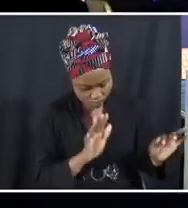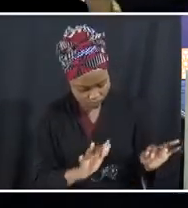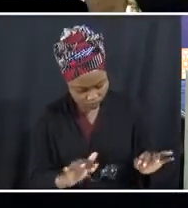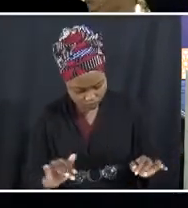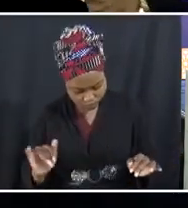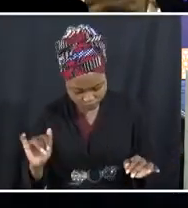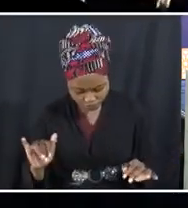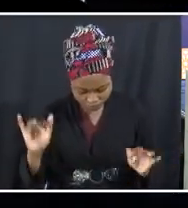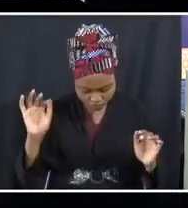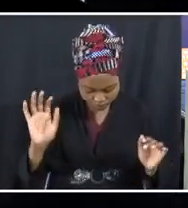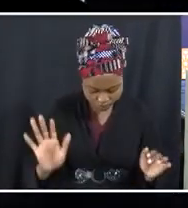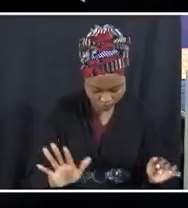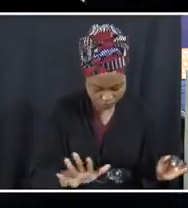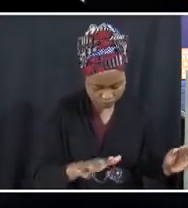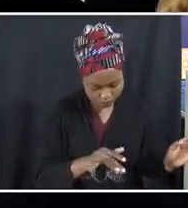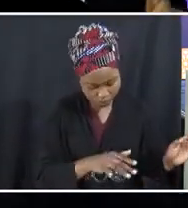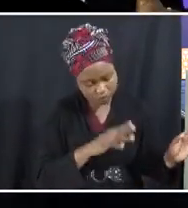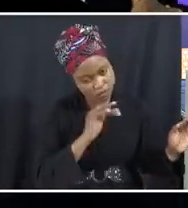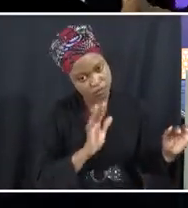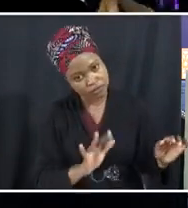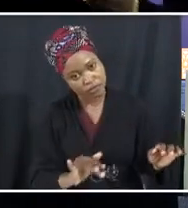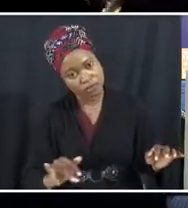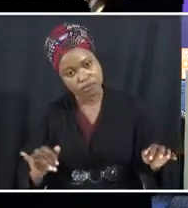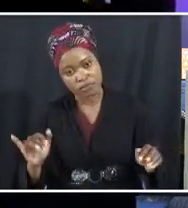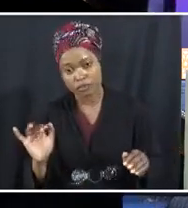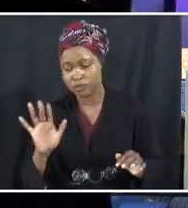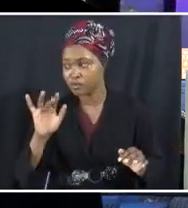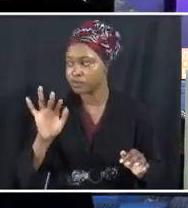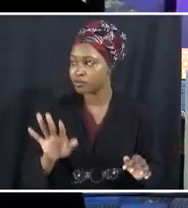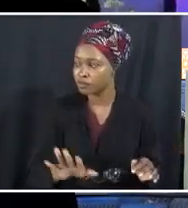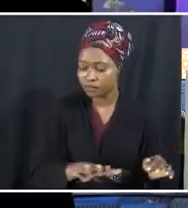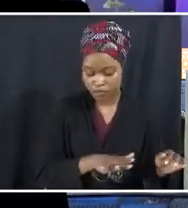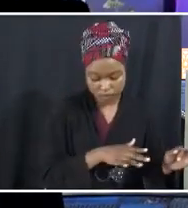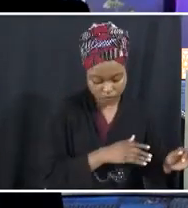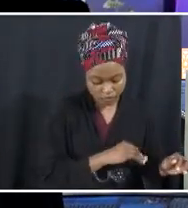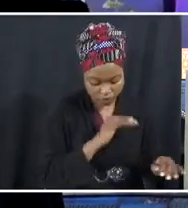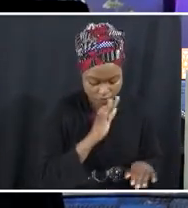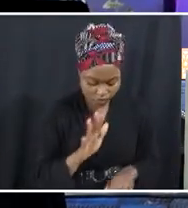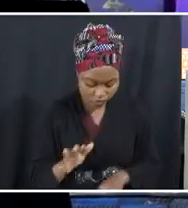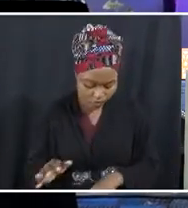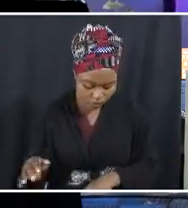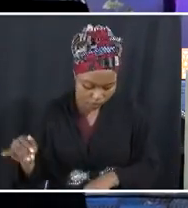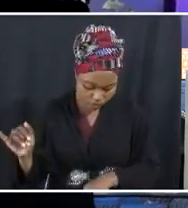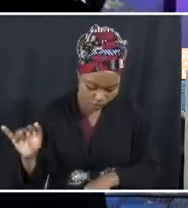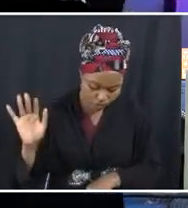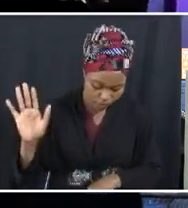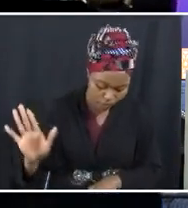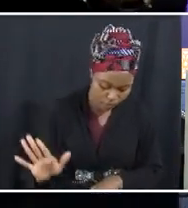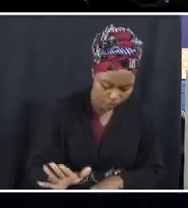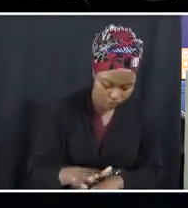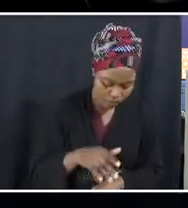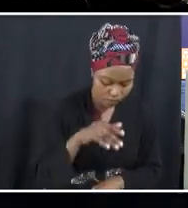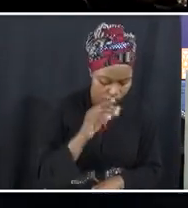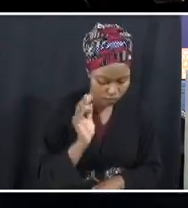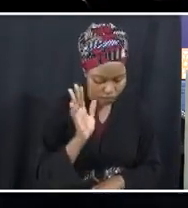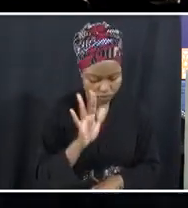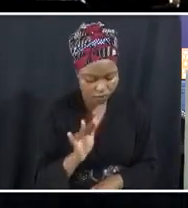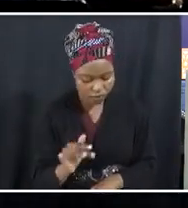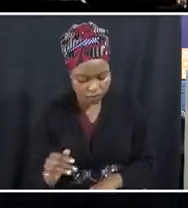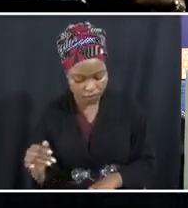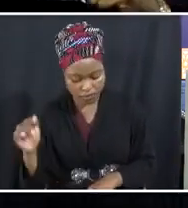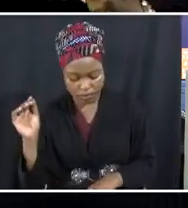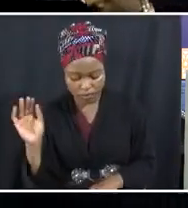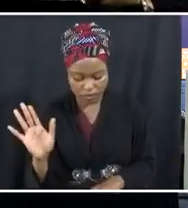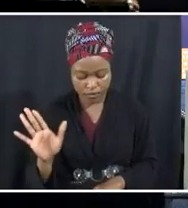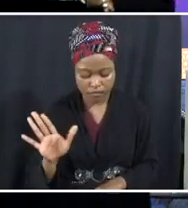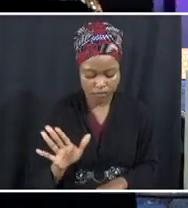spray, we will walk and worship ever all the happy golden